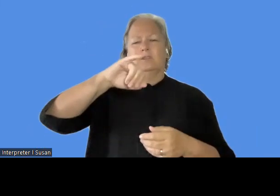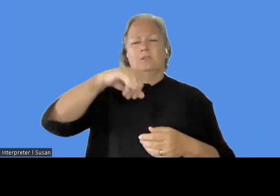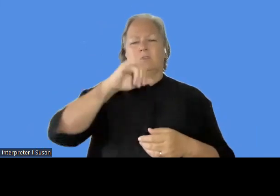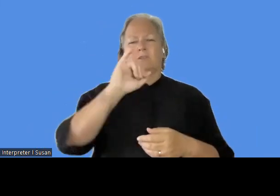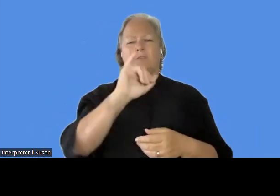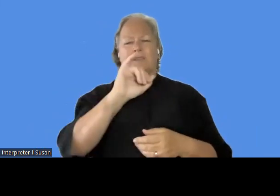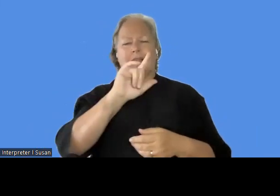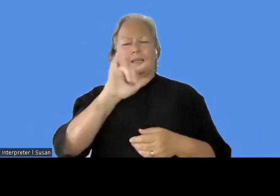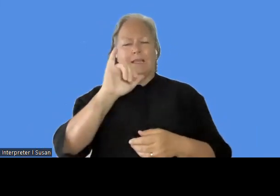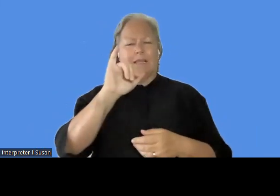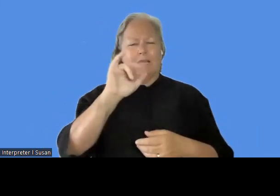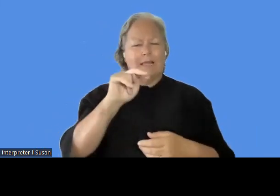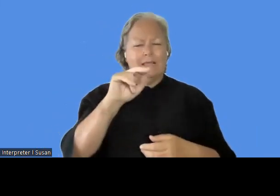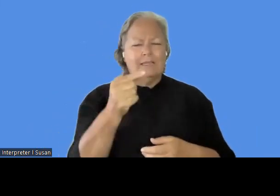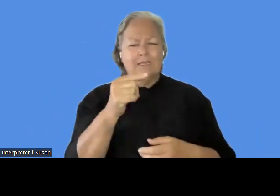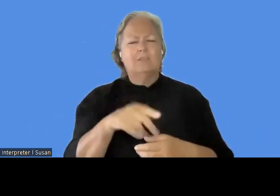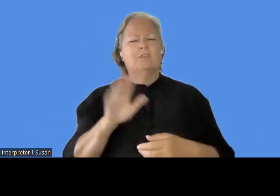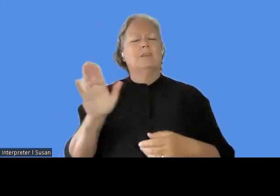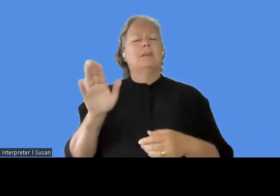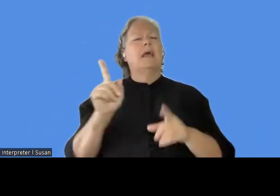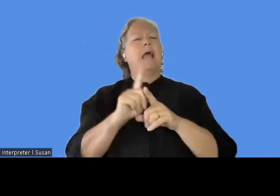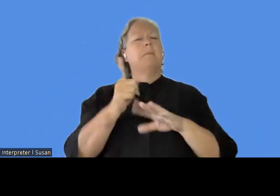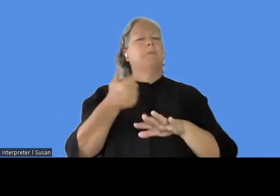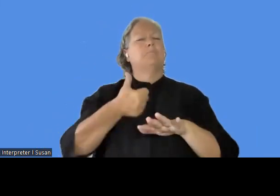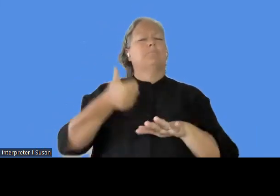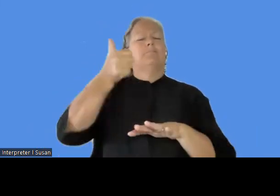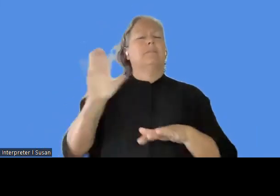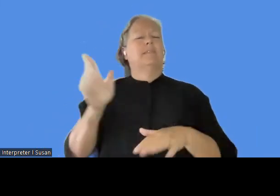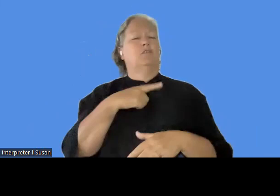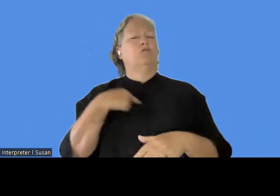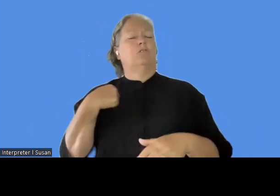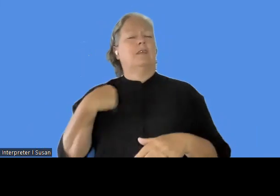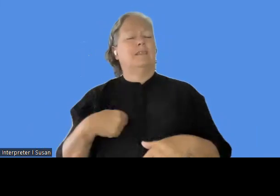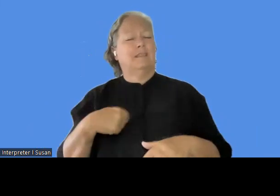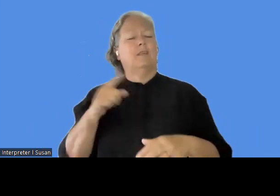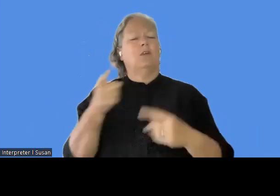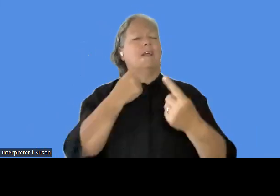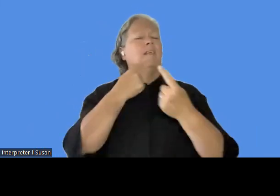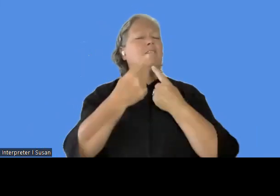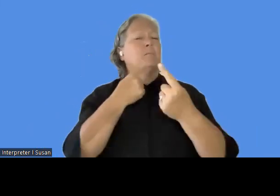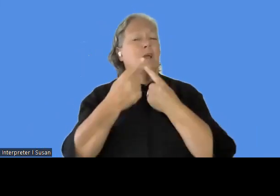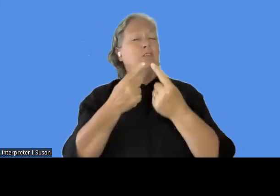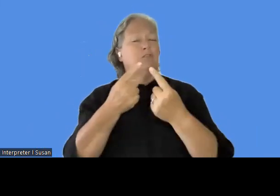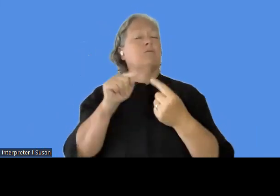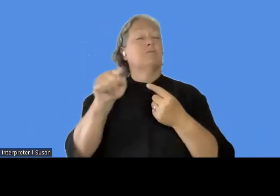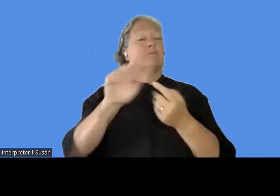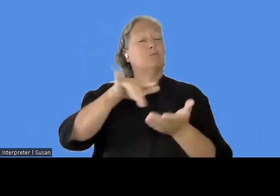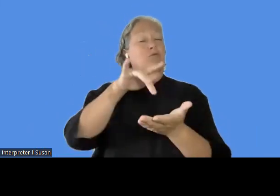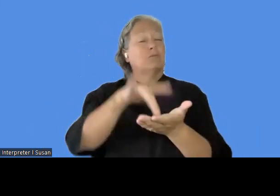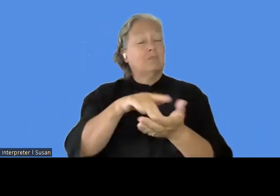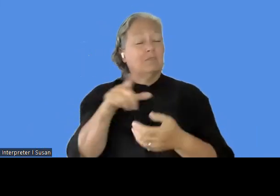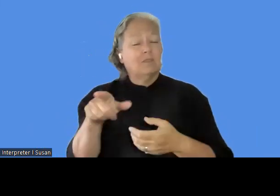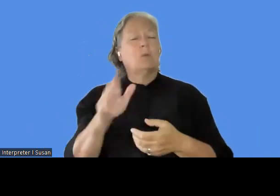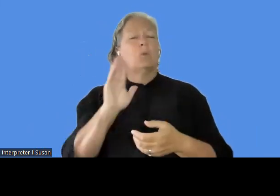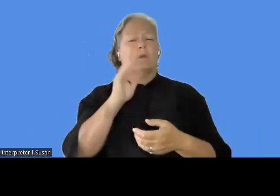People Federation Information Center. And Dai will introduce us to